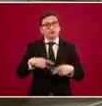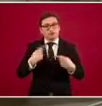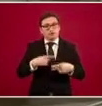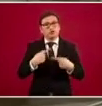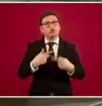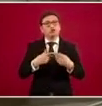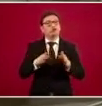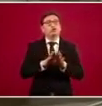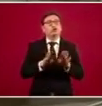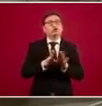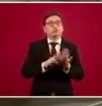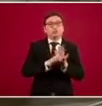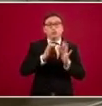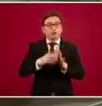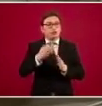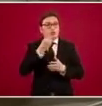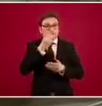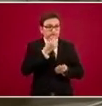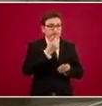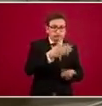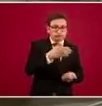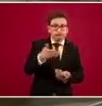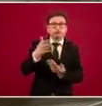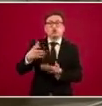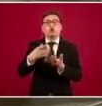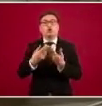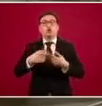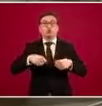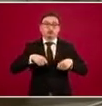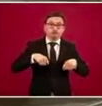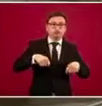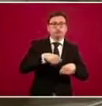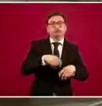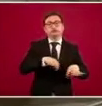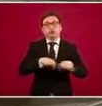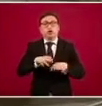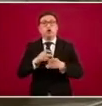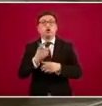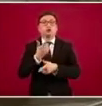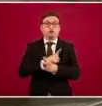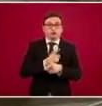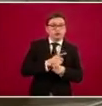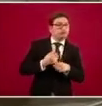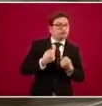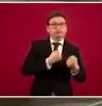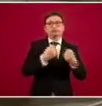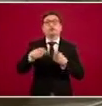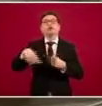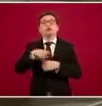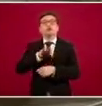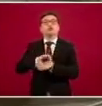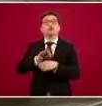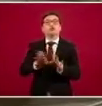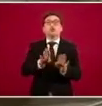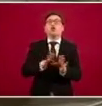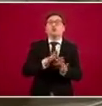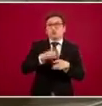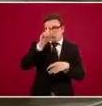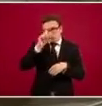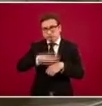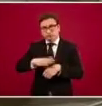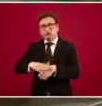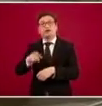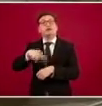Also, Deputy Secretary, there are some people who are currently working, delivering food, working at markets, driving